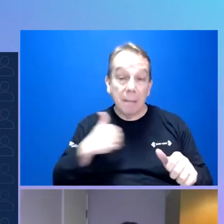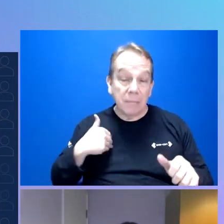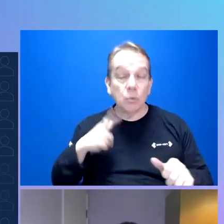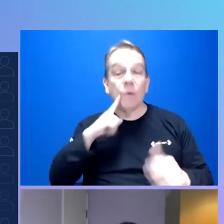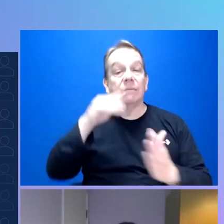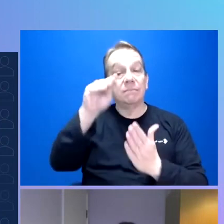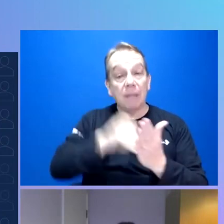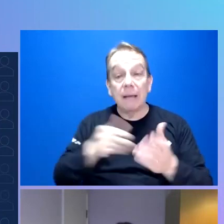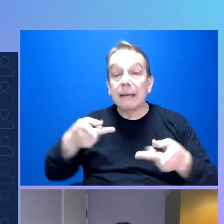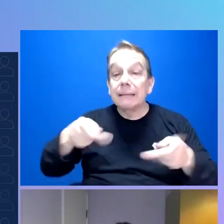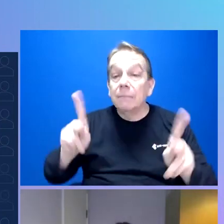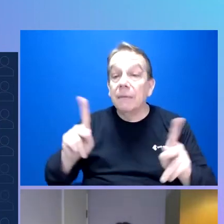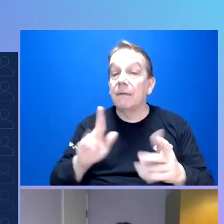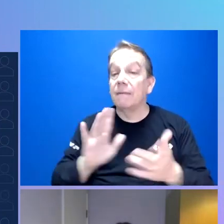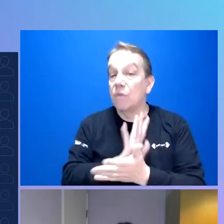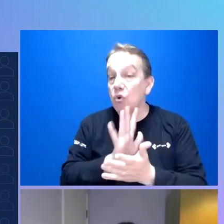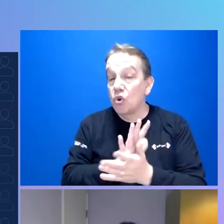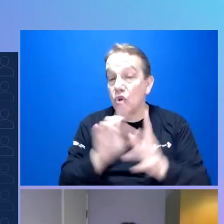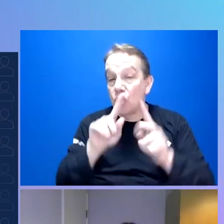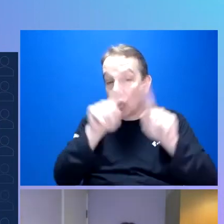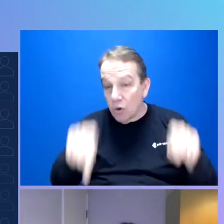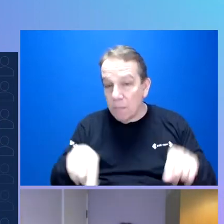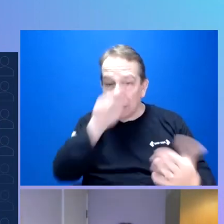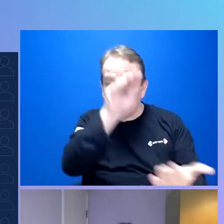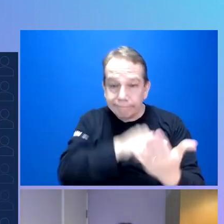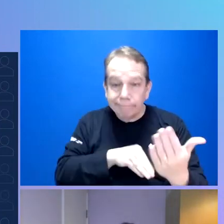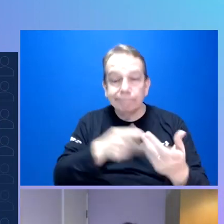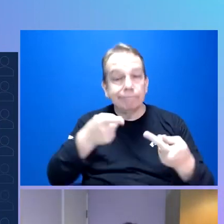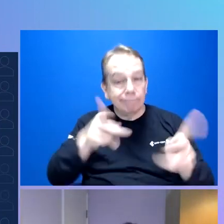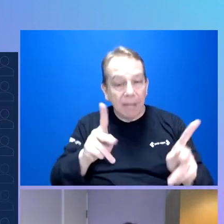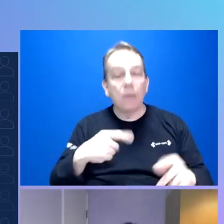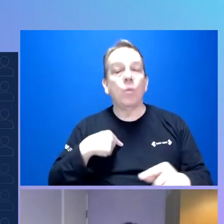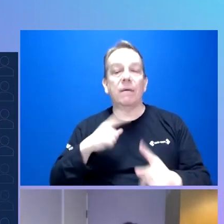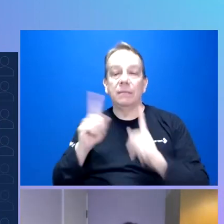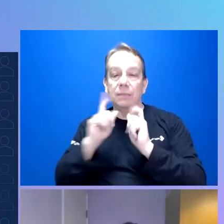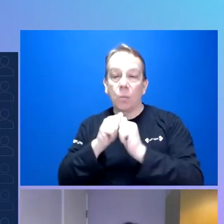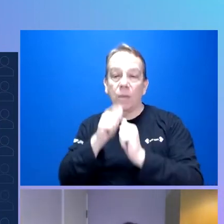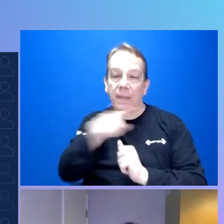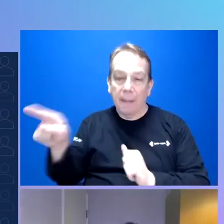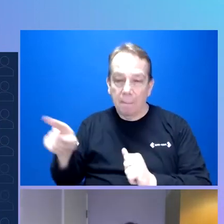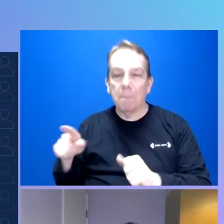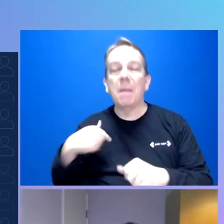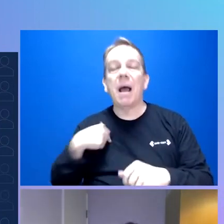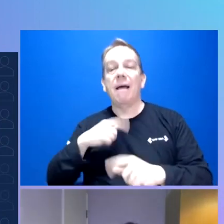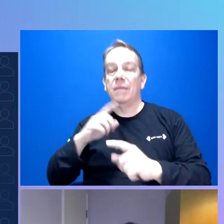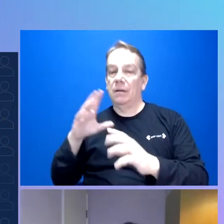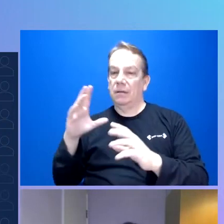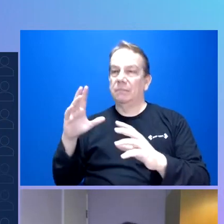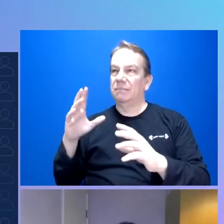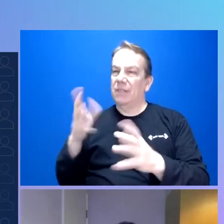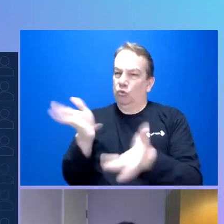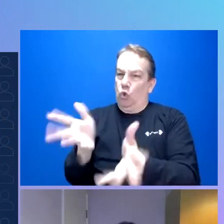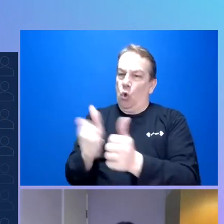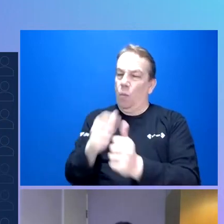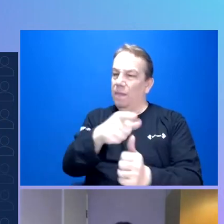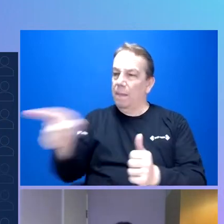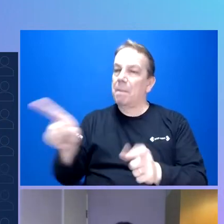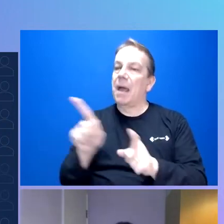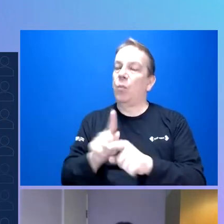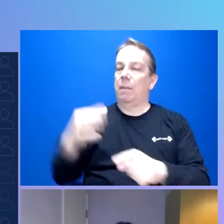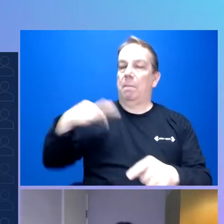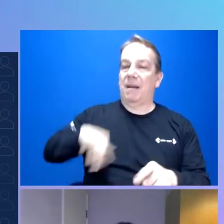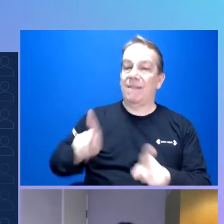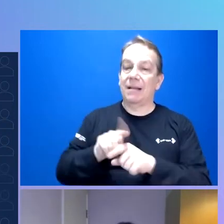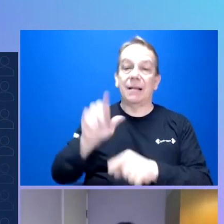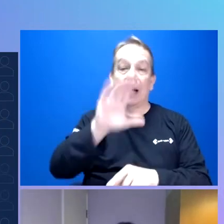forms and interviews, and we have more on them a little later. But I've spoken plenty on what we gain as a company and a